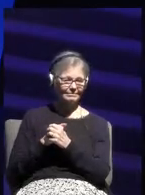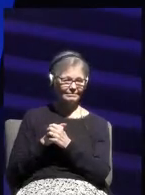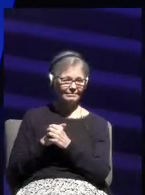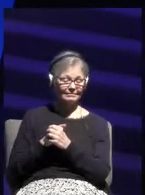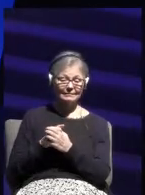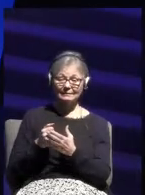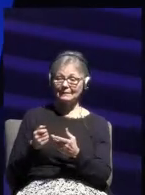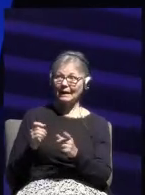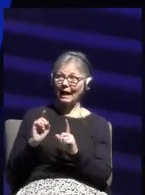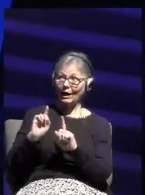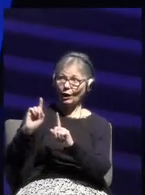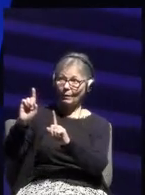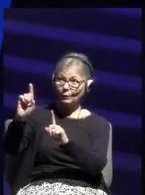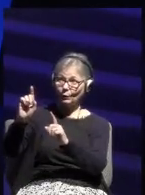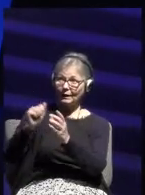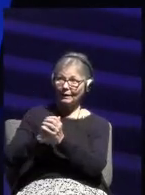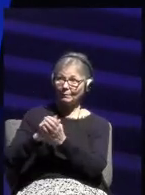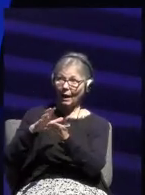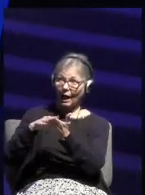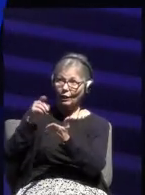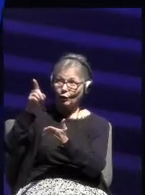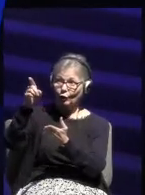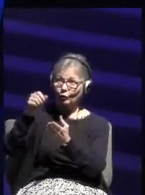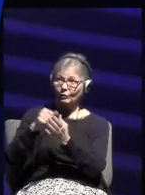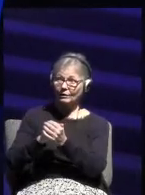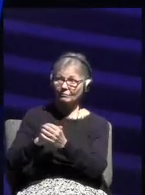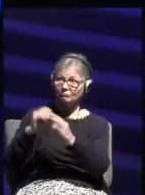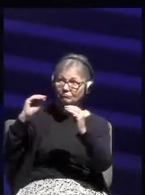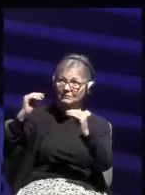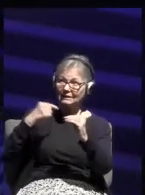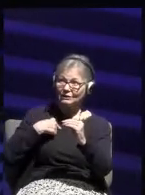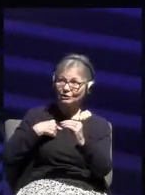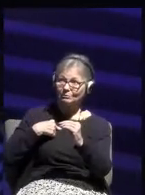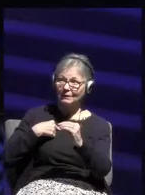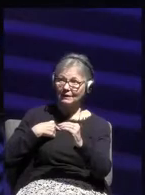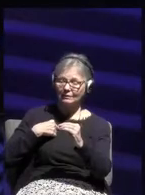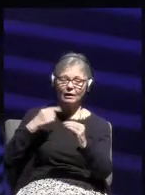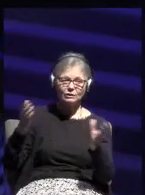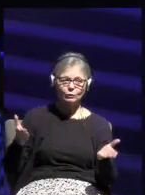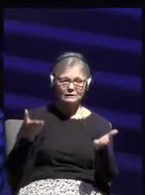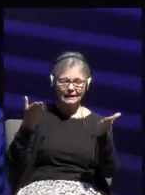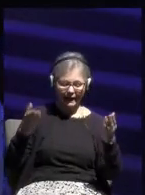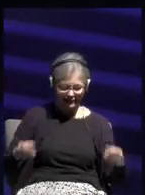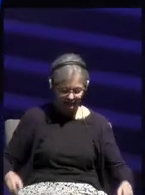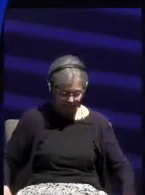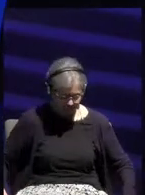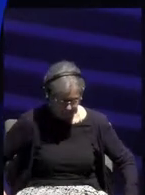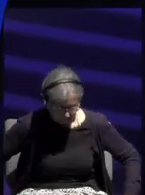Come to me, learn from me, and receive. Let's all stand.